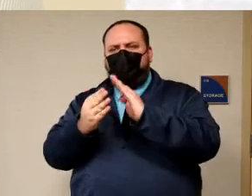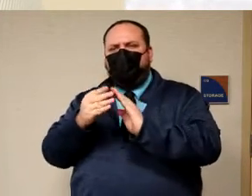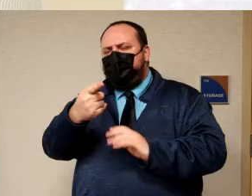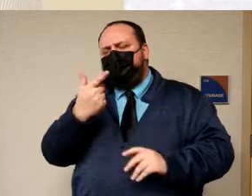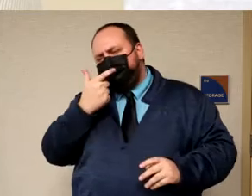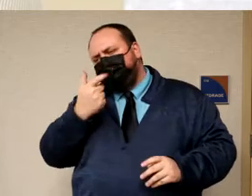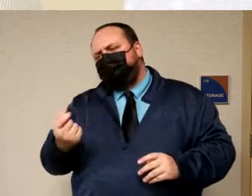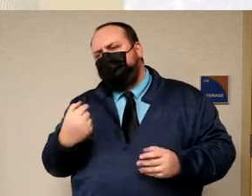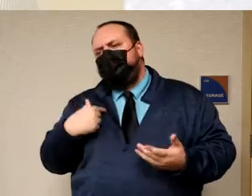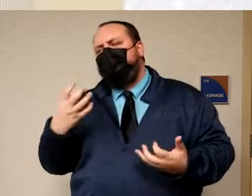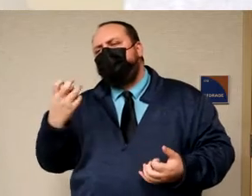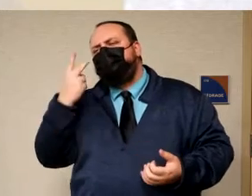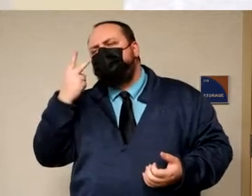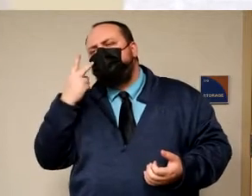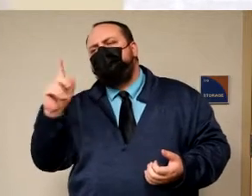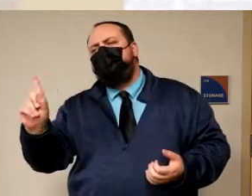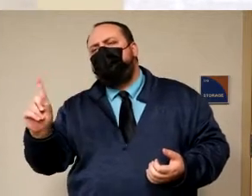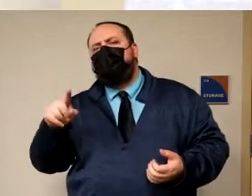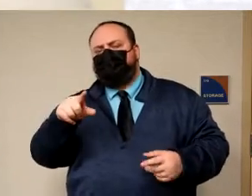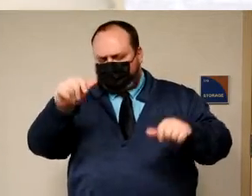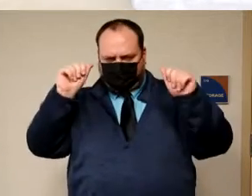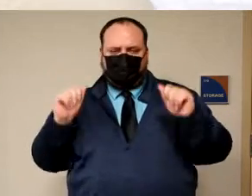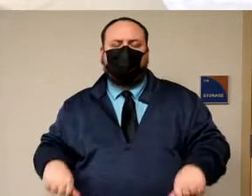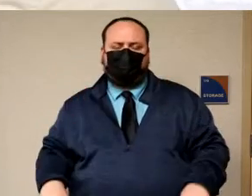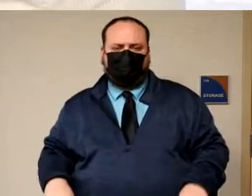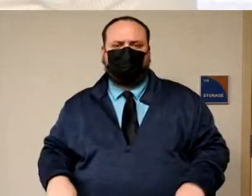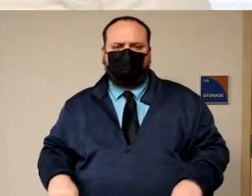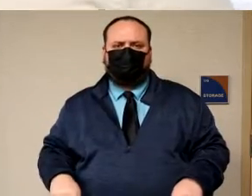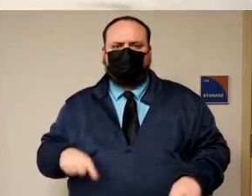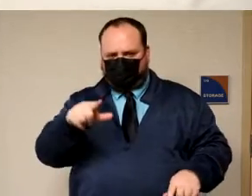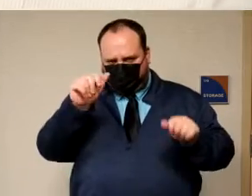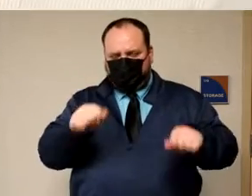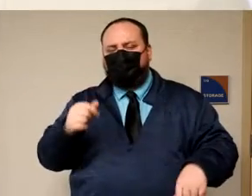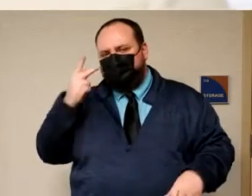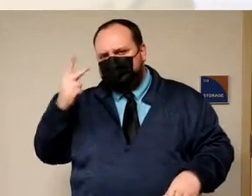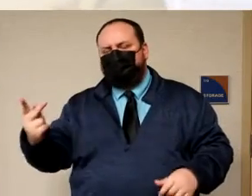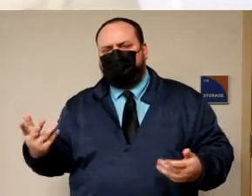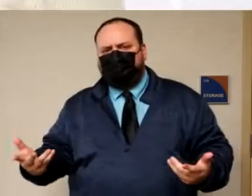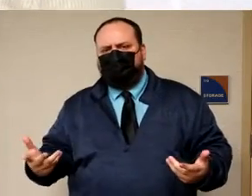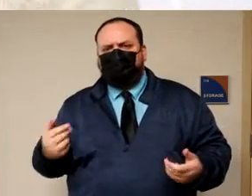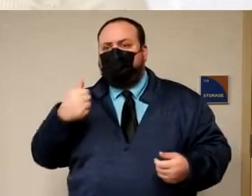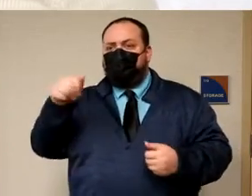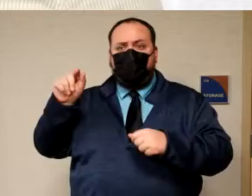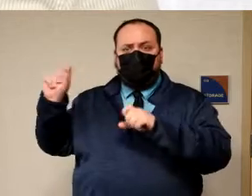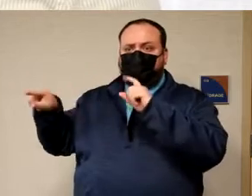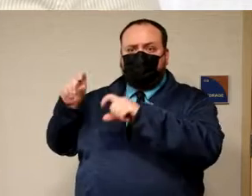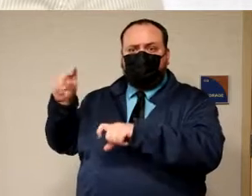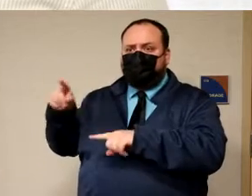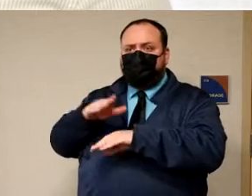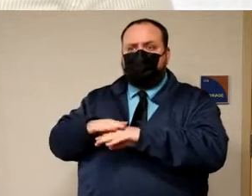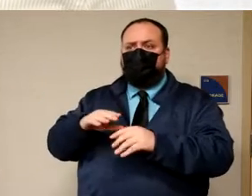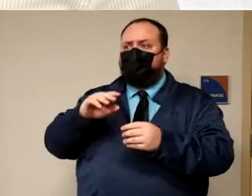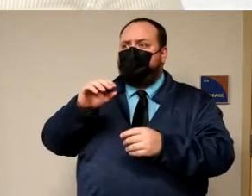you'd like to see the border of, we can look into that. Any questions on scenario one?